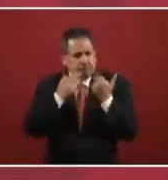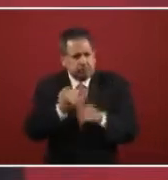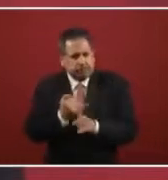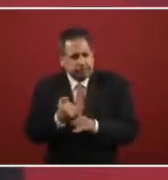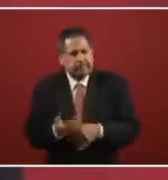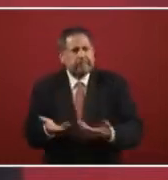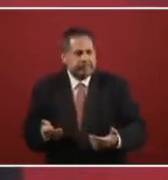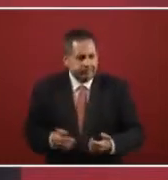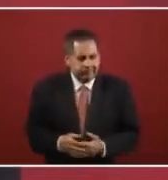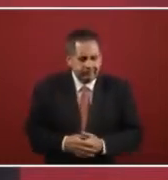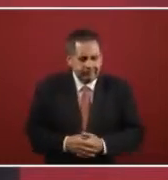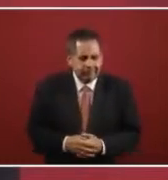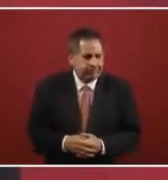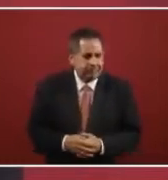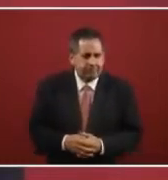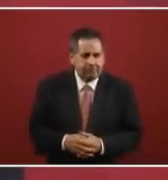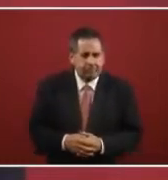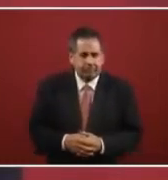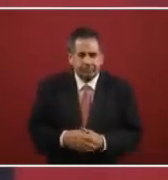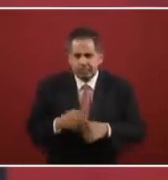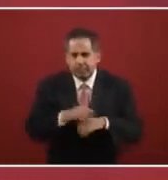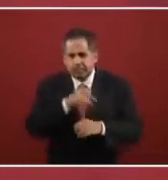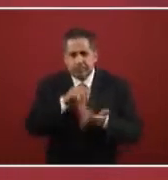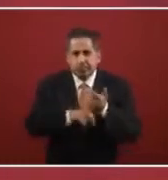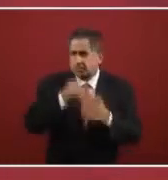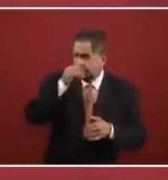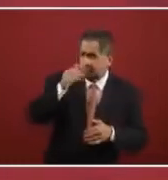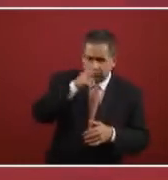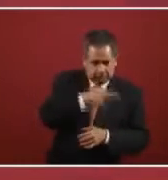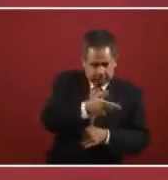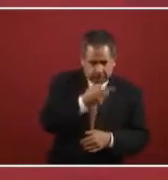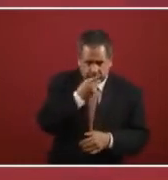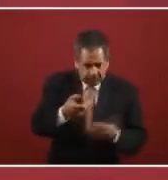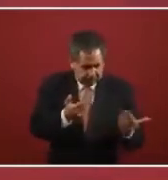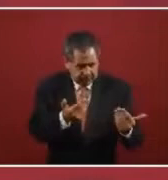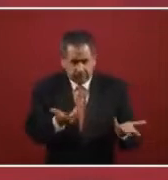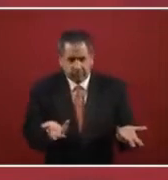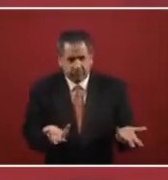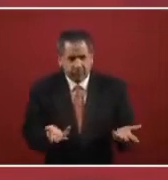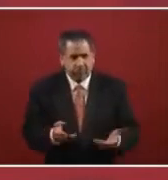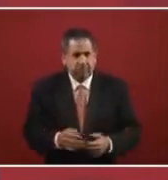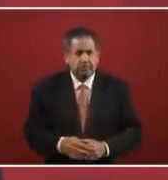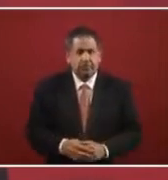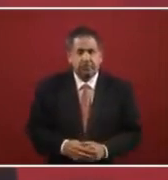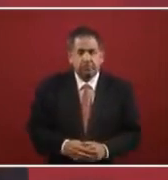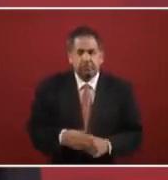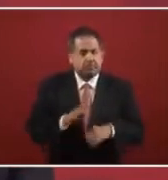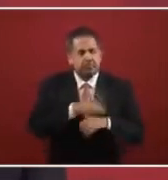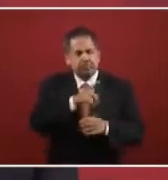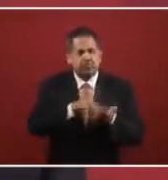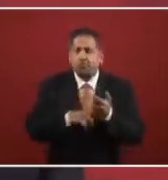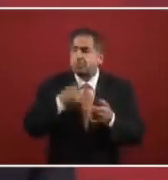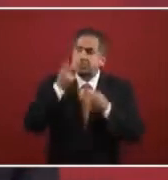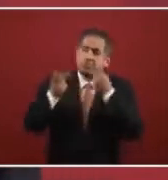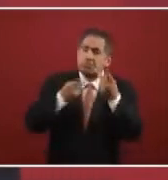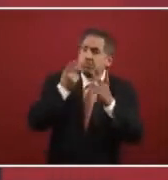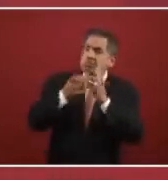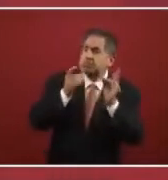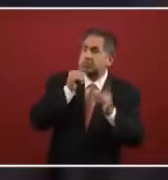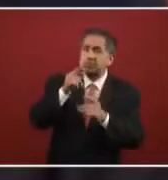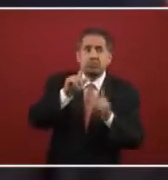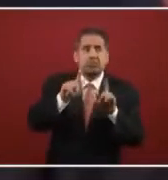internet. does not even have internet. ¿Y por qué no se ha reclamado eso? So why haven't you claimed that? ¿Por qué no se ha dicho nada Why